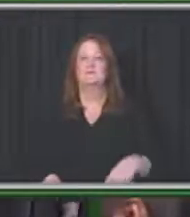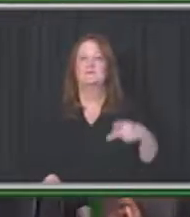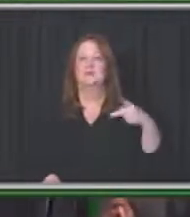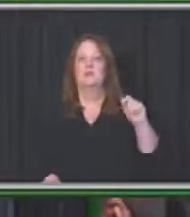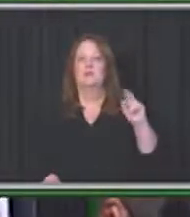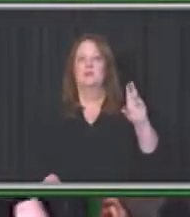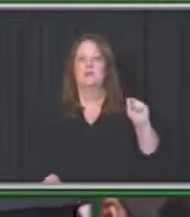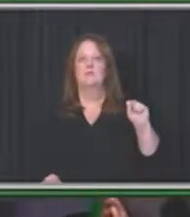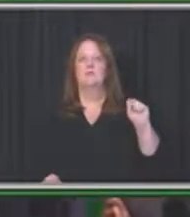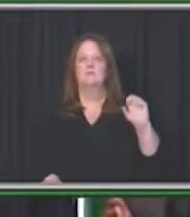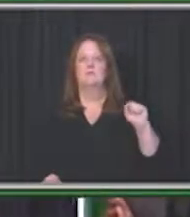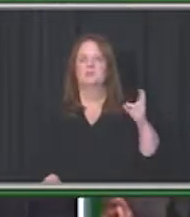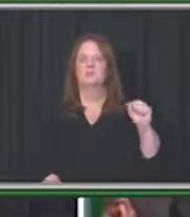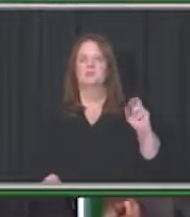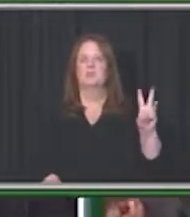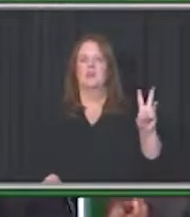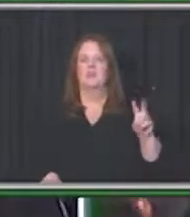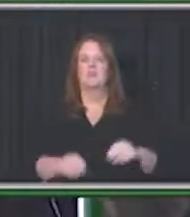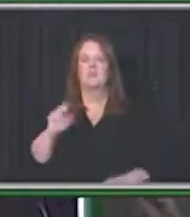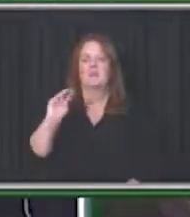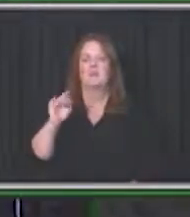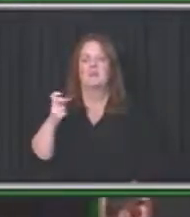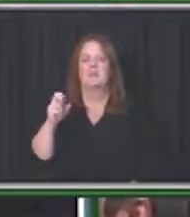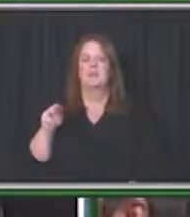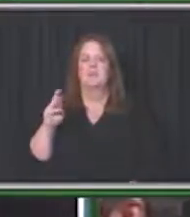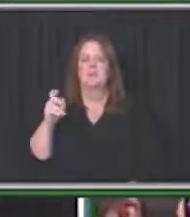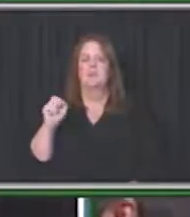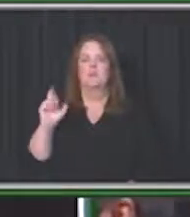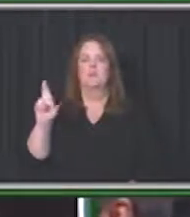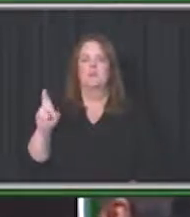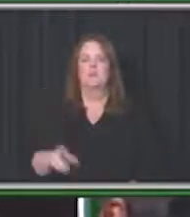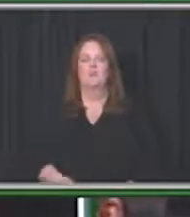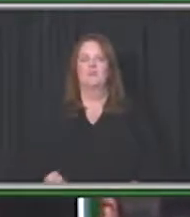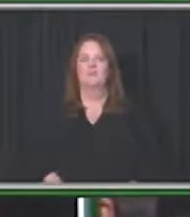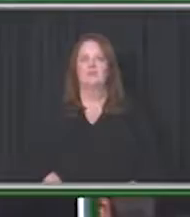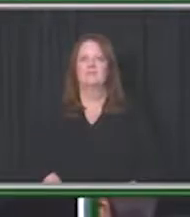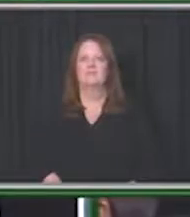Paris Janai Shaw. Megan Harper.